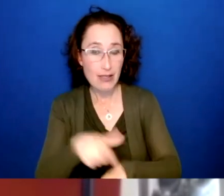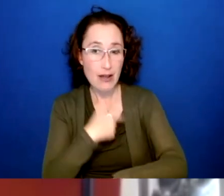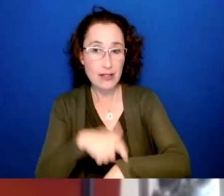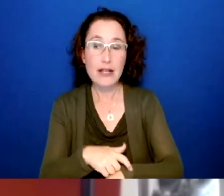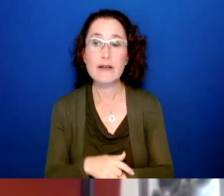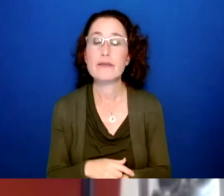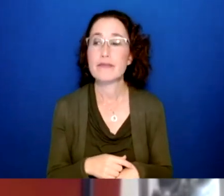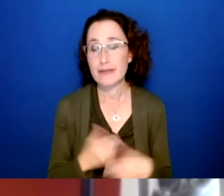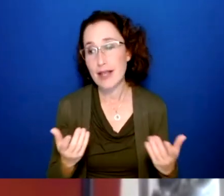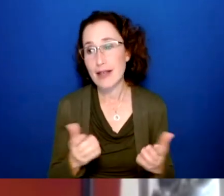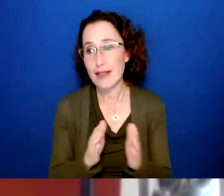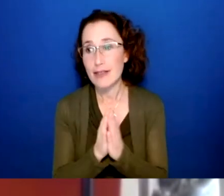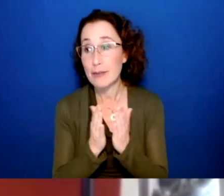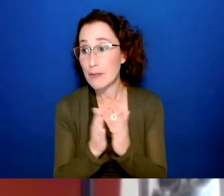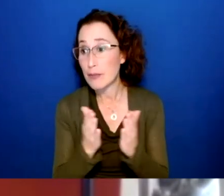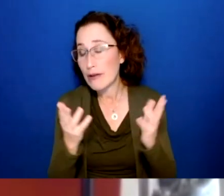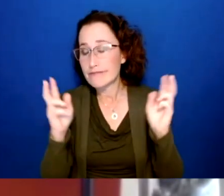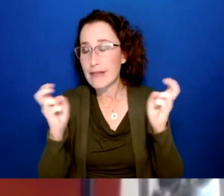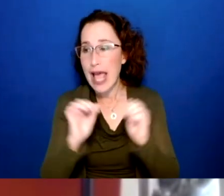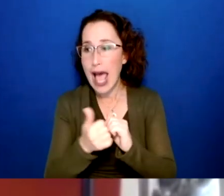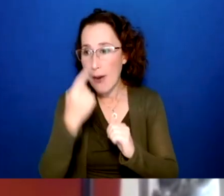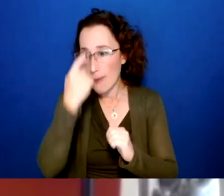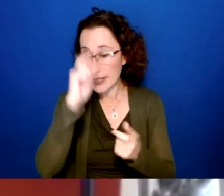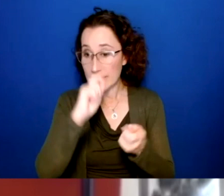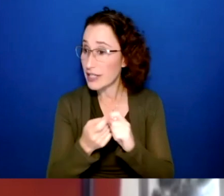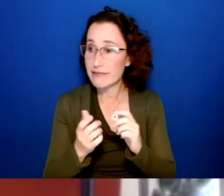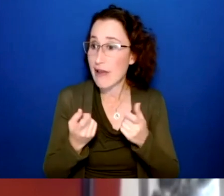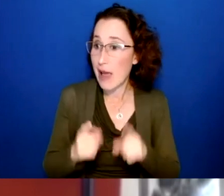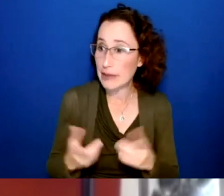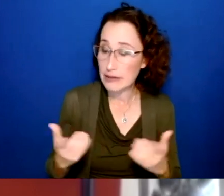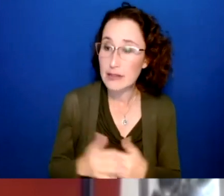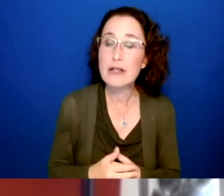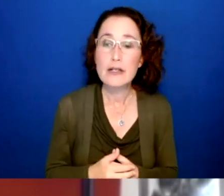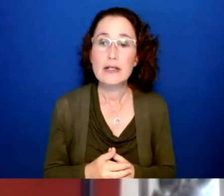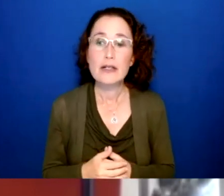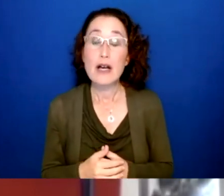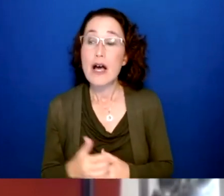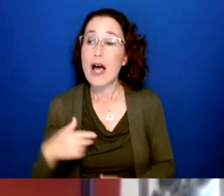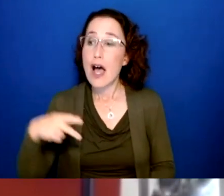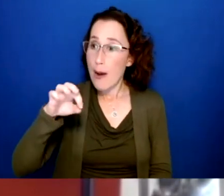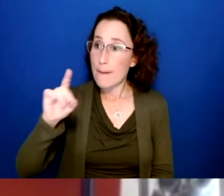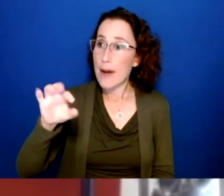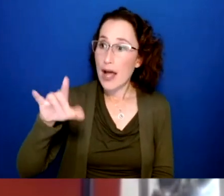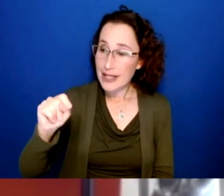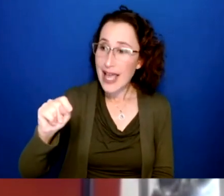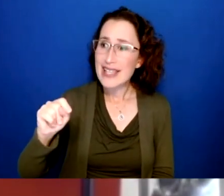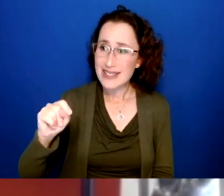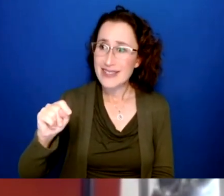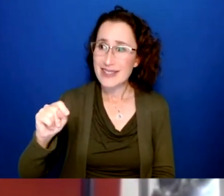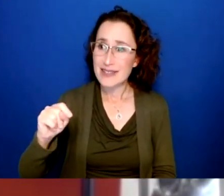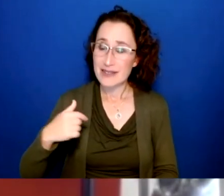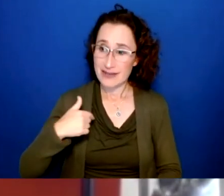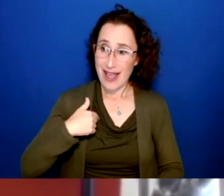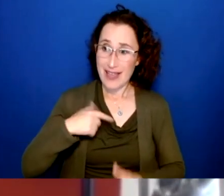Minds Change. I would like to tell you how this happened. I've had a podcast for 10 years. I'm one of those early podcasters that's still in